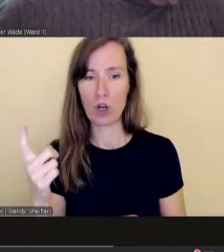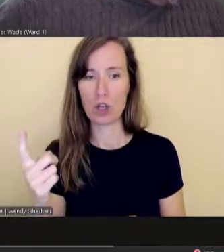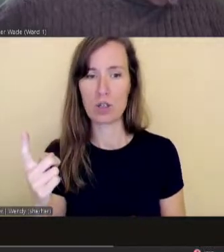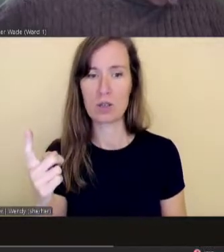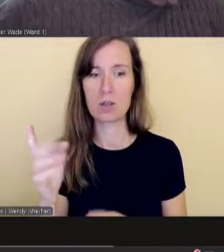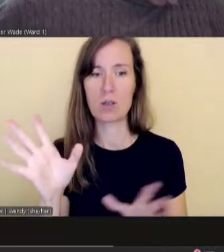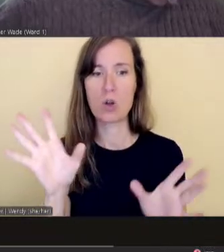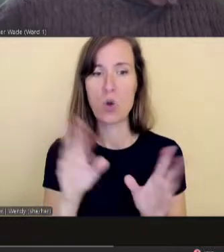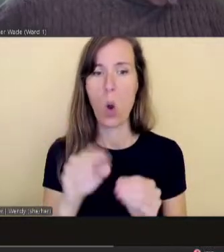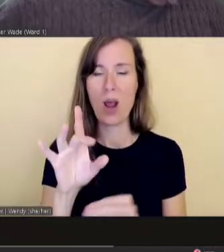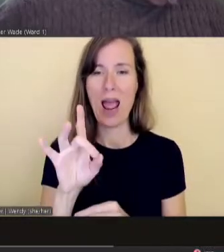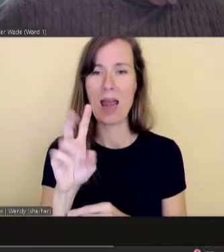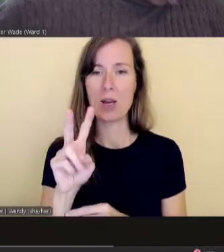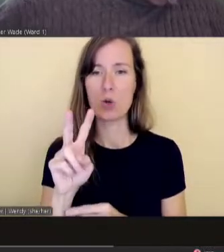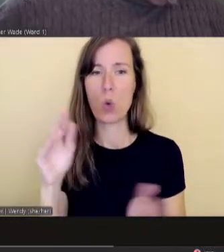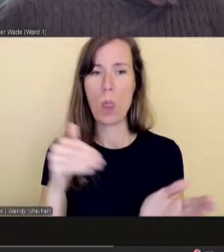today.